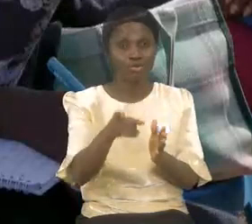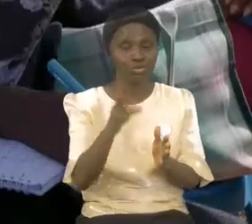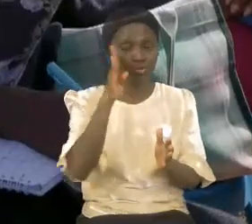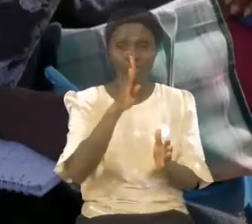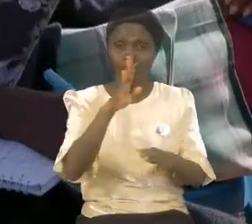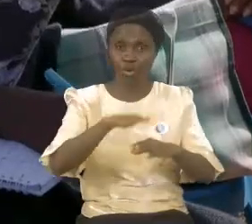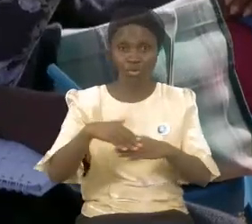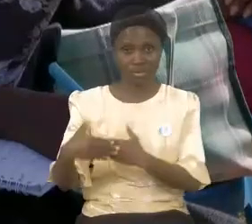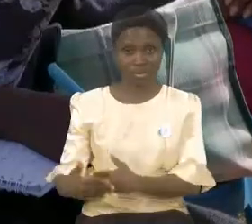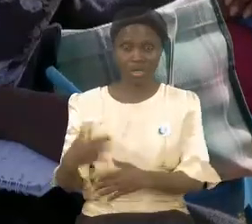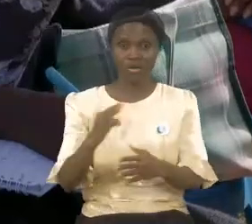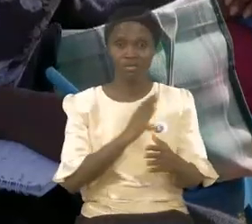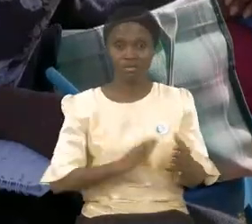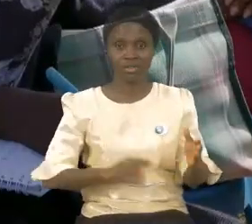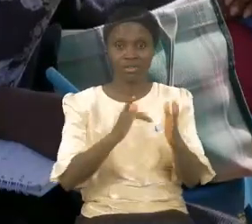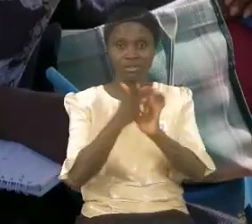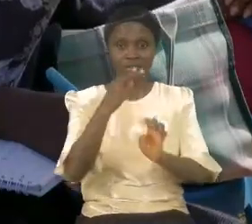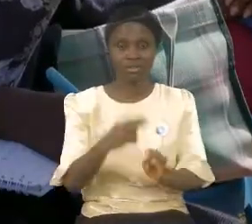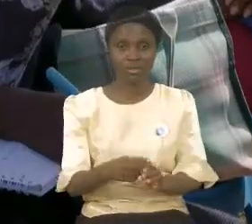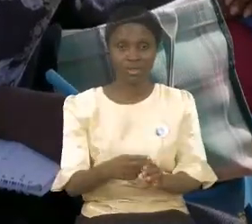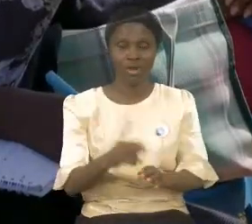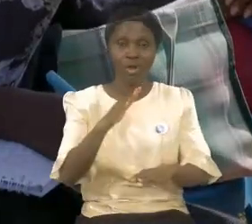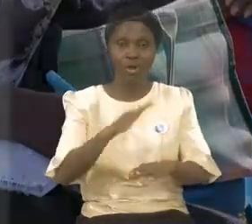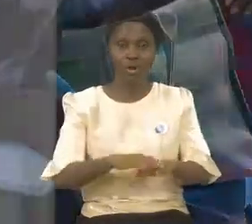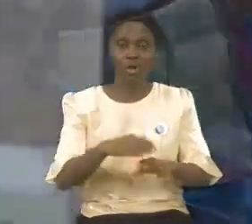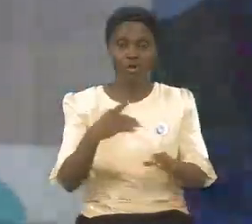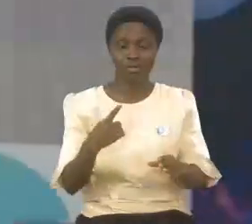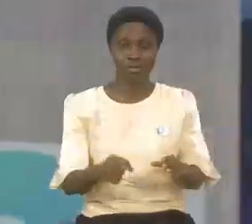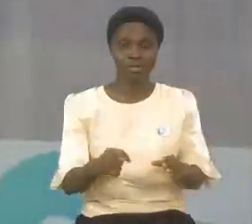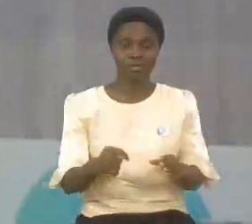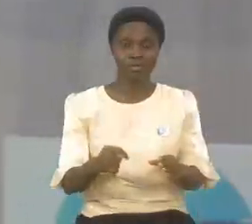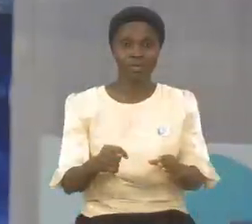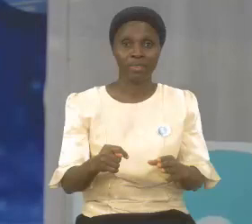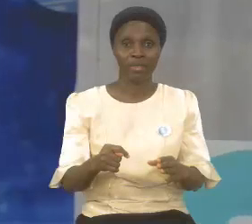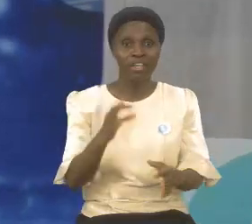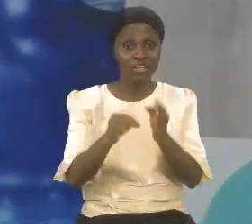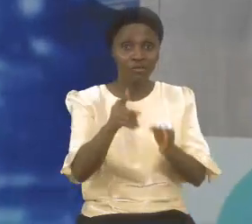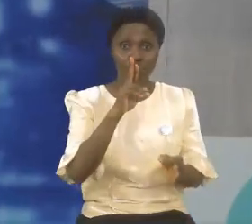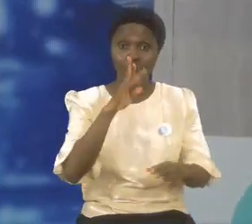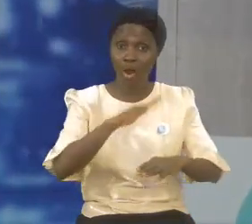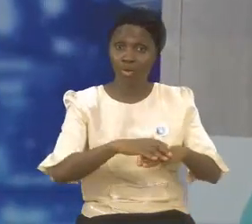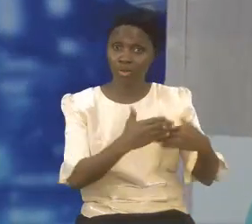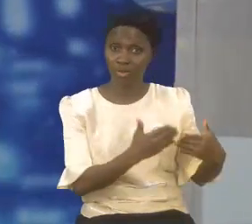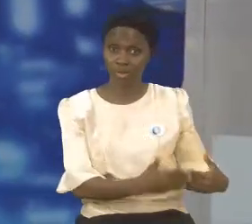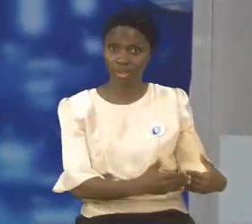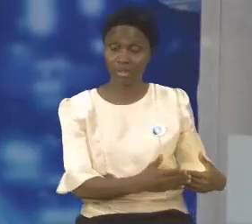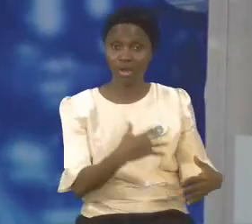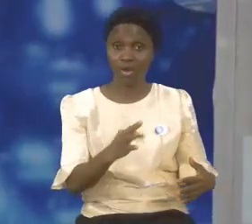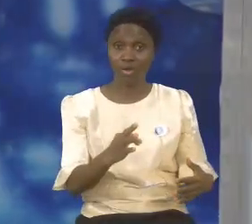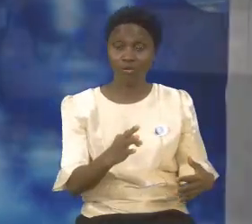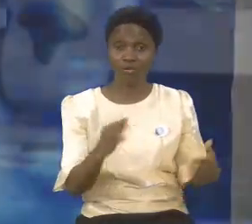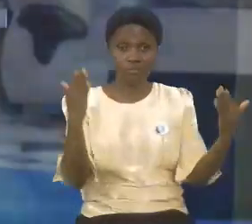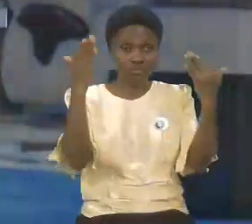of Christ. If you're on the side of the powers of darkness, on the kingdom of darkness, maybe for some time you might get